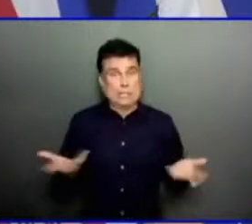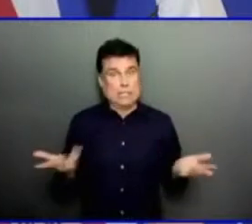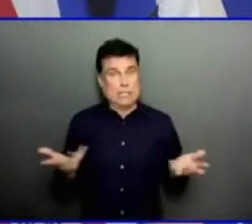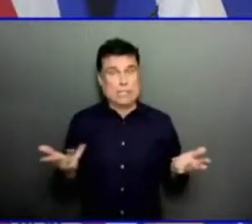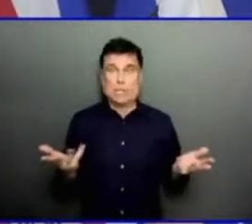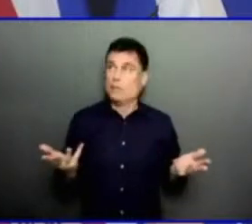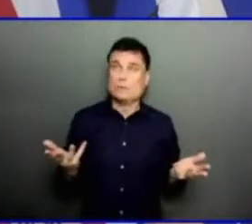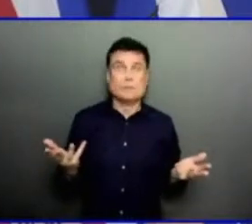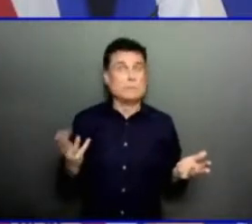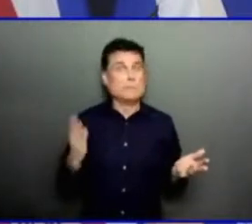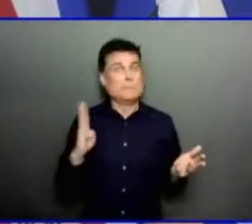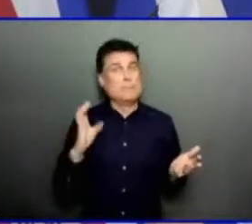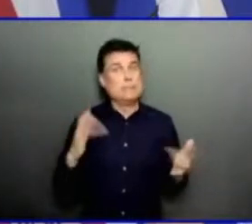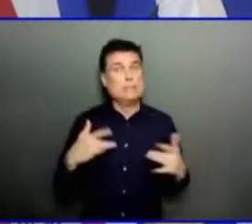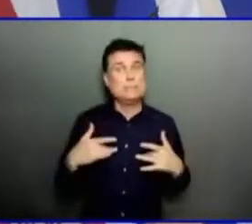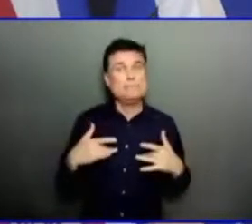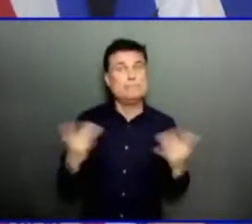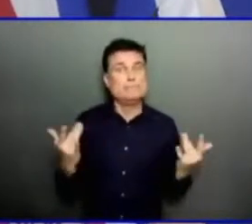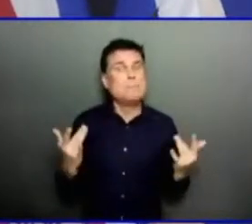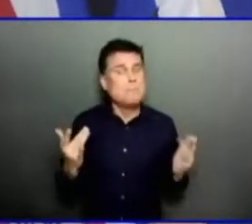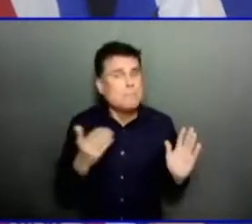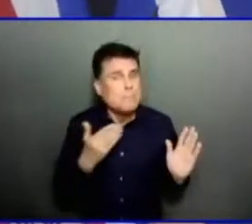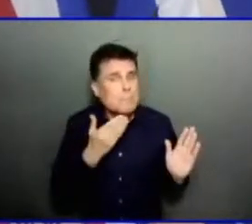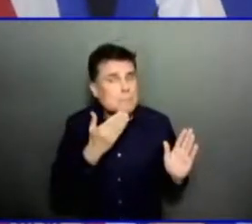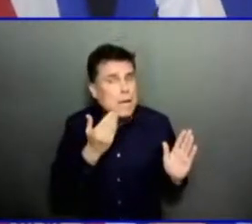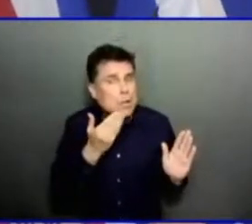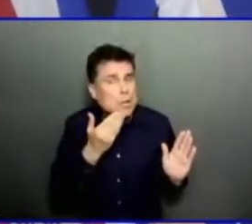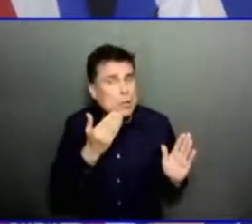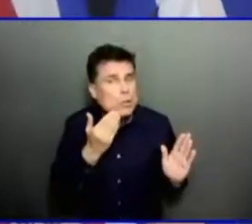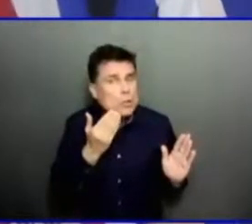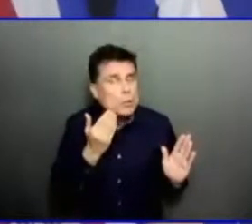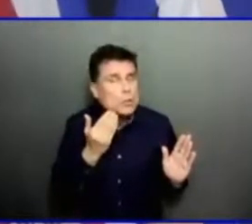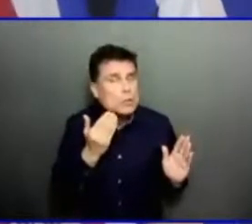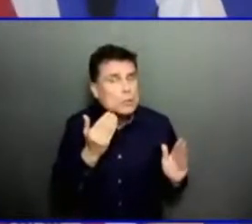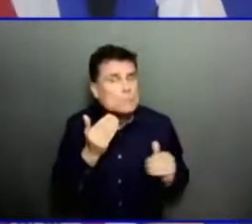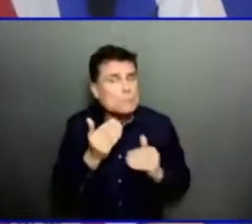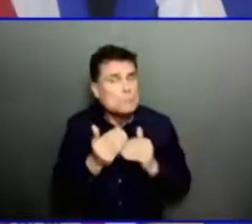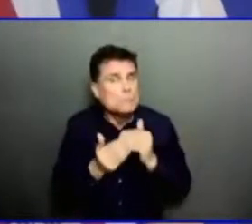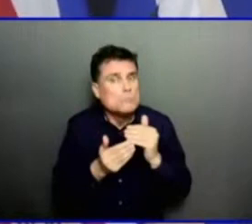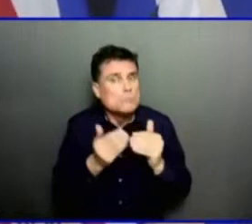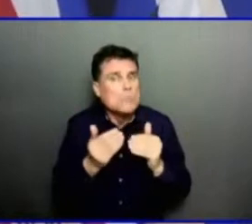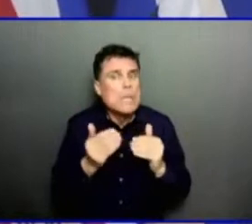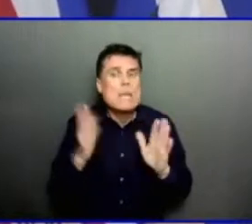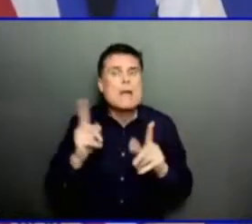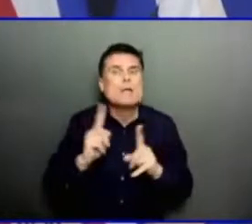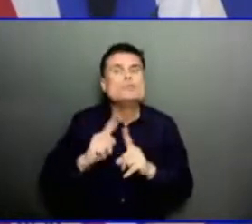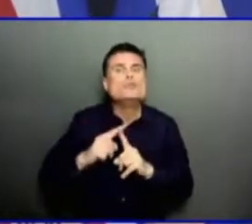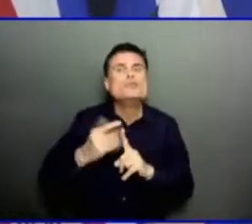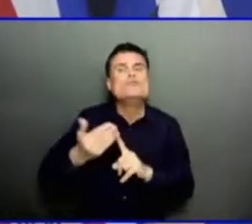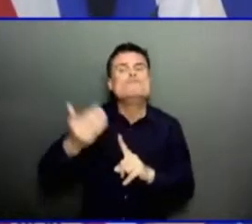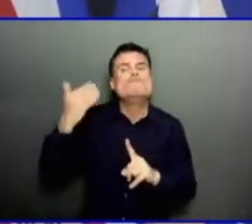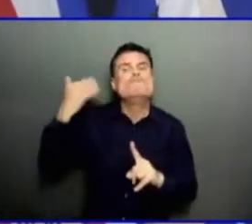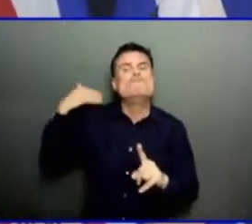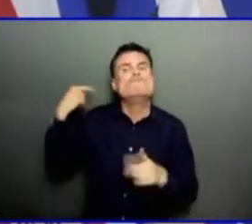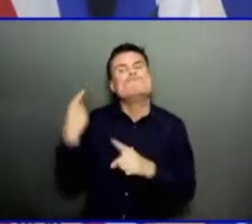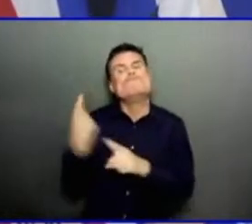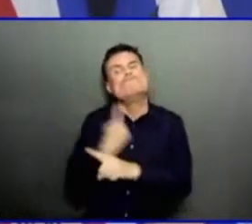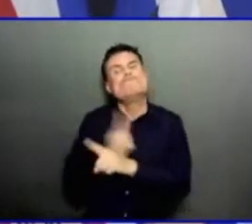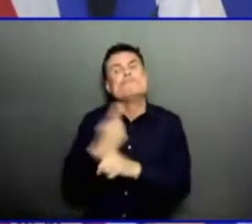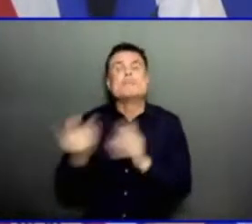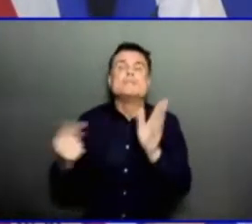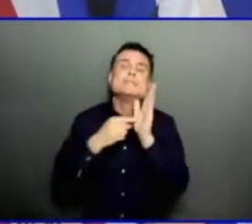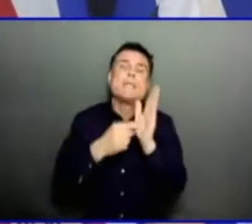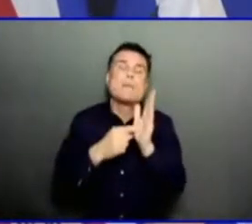this time of year. On December the 12th of 2019, for example, our occupancy was 103.5%. So